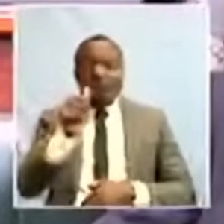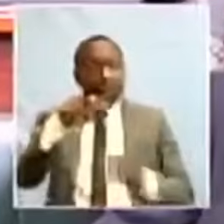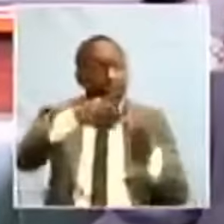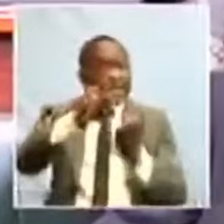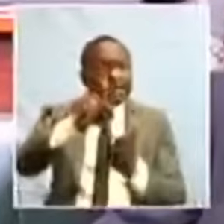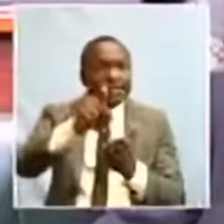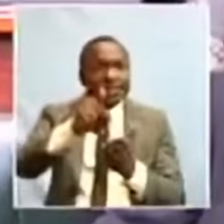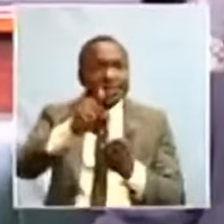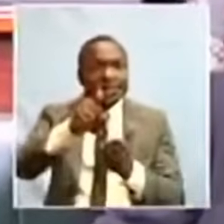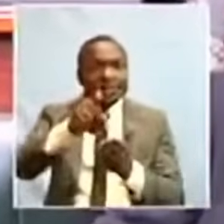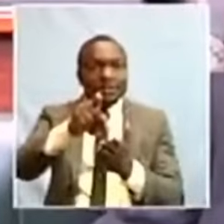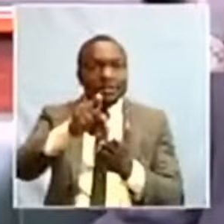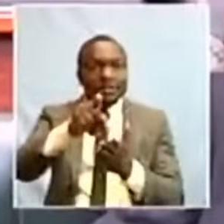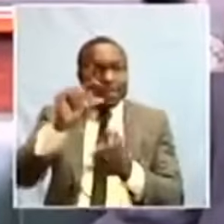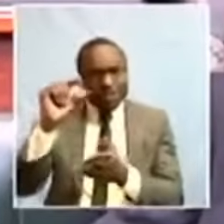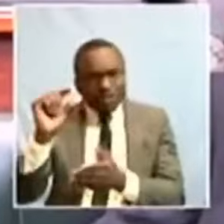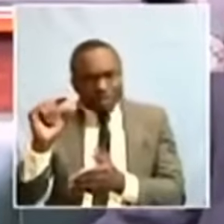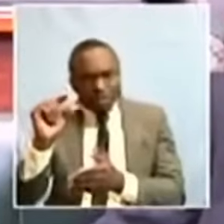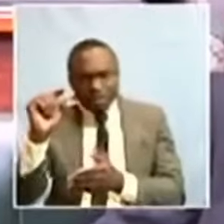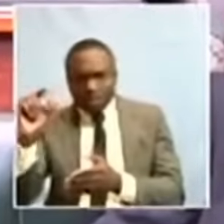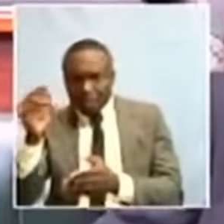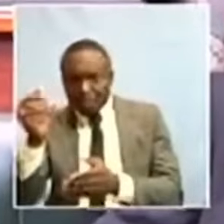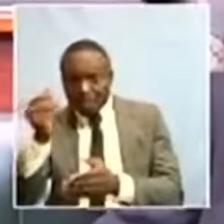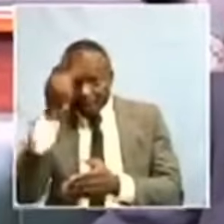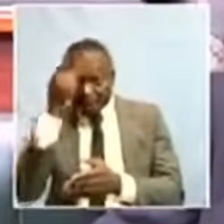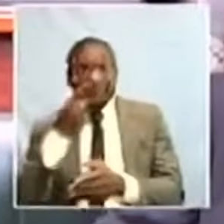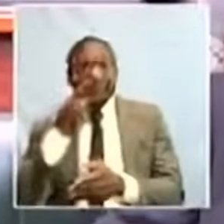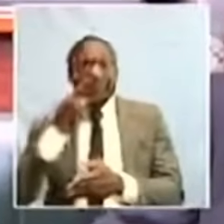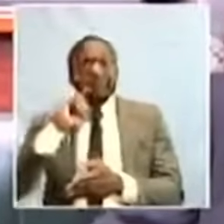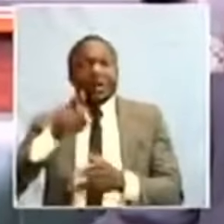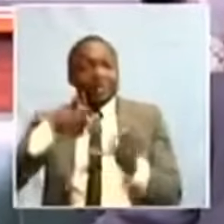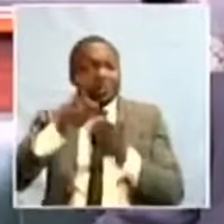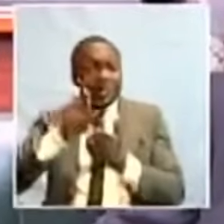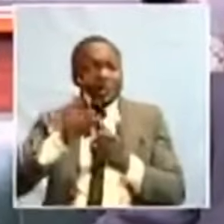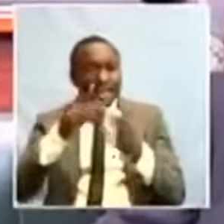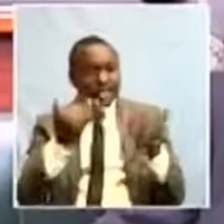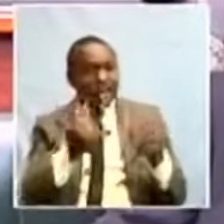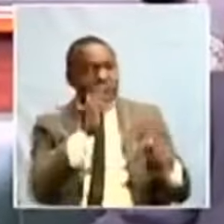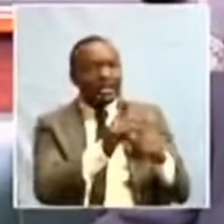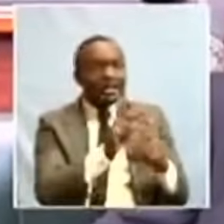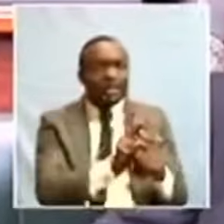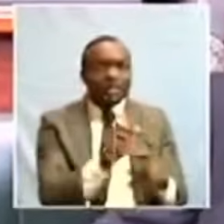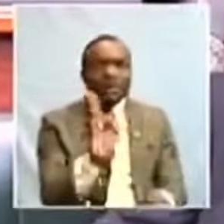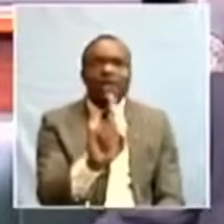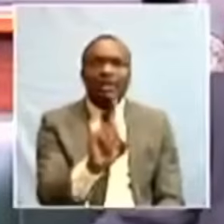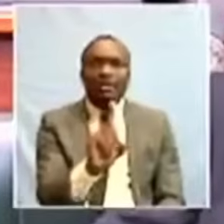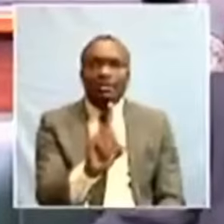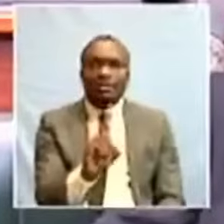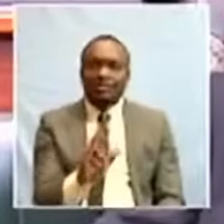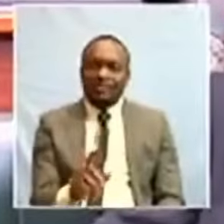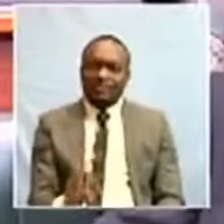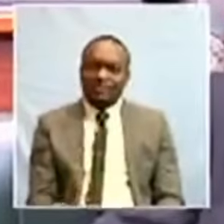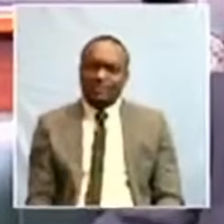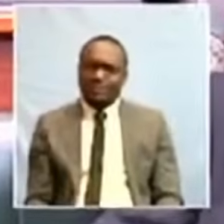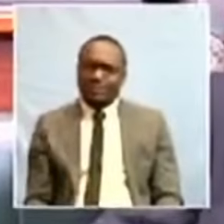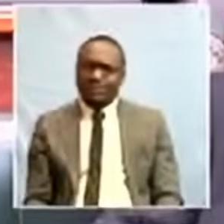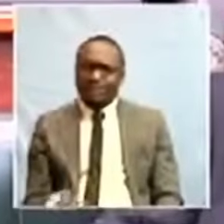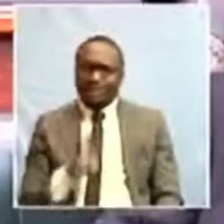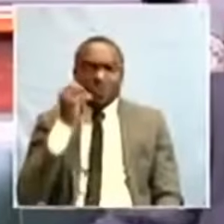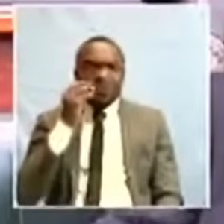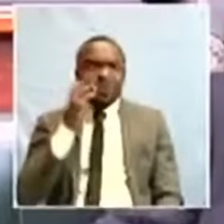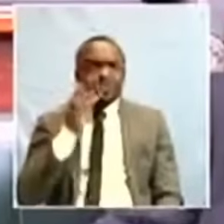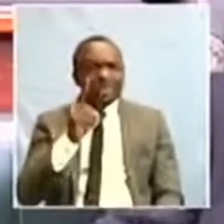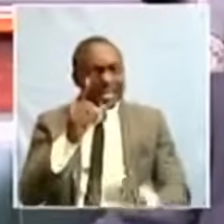paying, the little the parents were supposed to pay remains now in there? Okay. That is